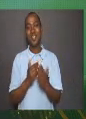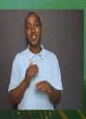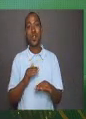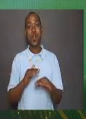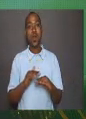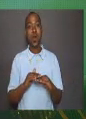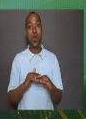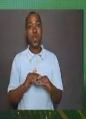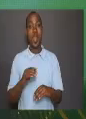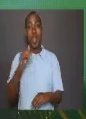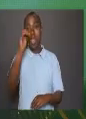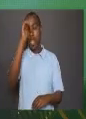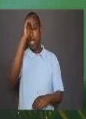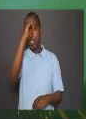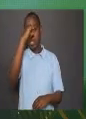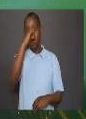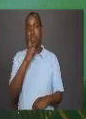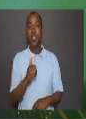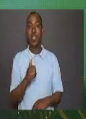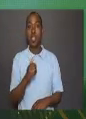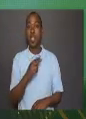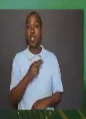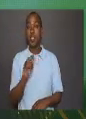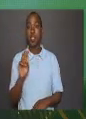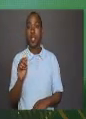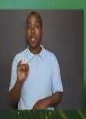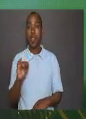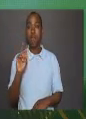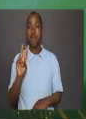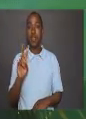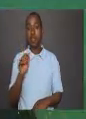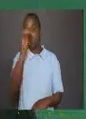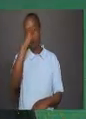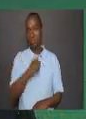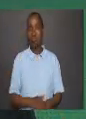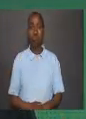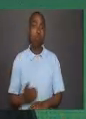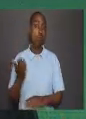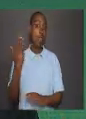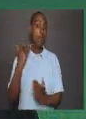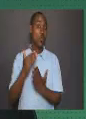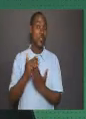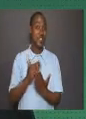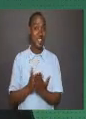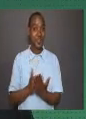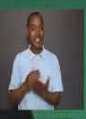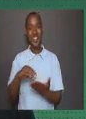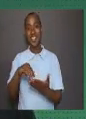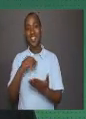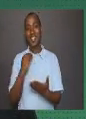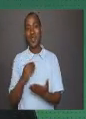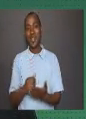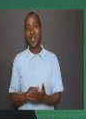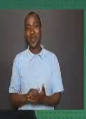on HIV and AIDS. In our last lesson, we learned